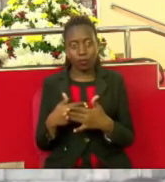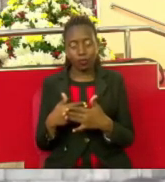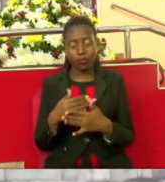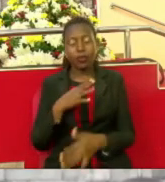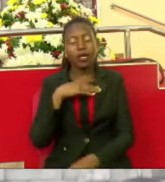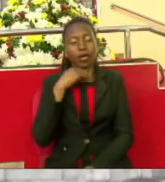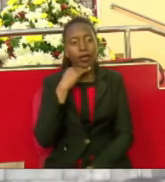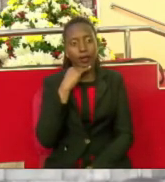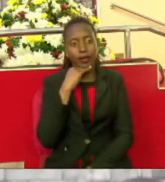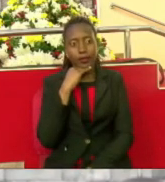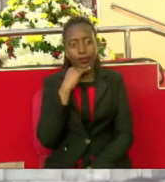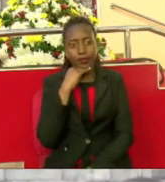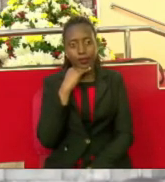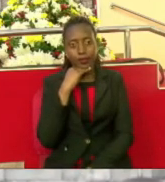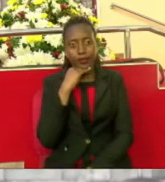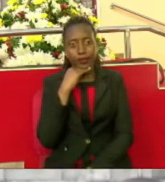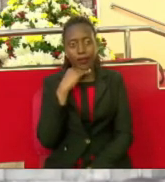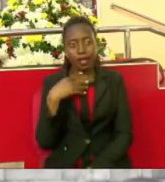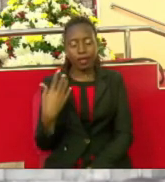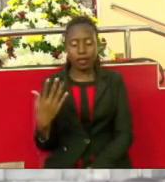it's the hard that he stretches out.